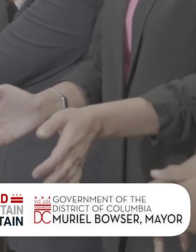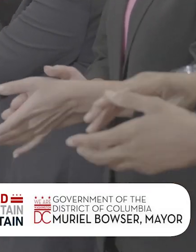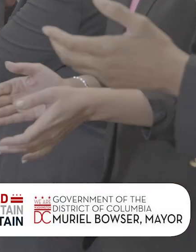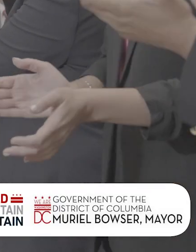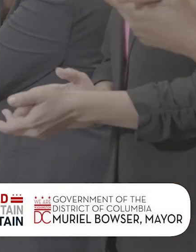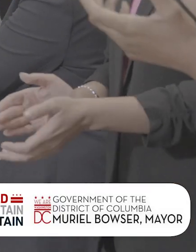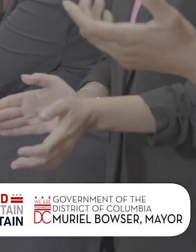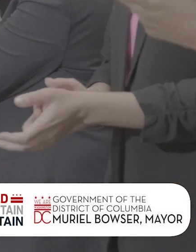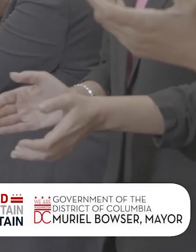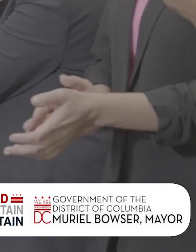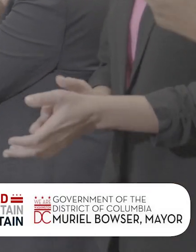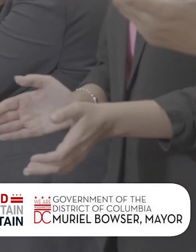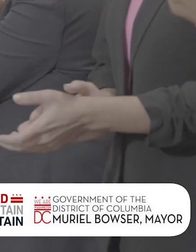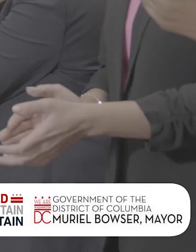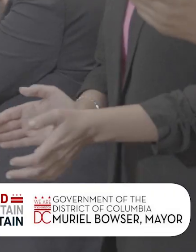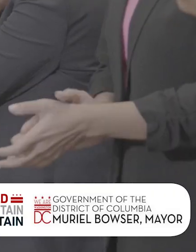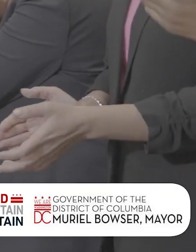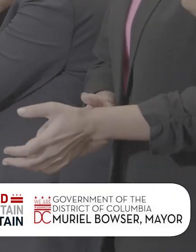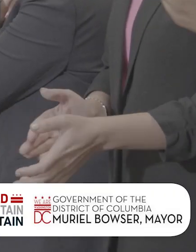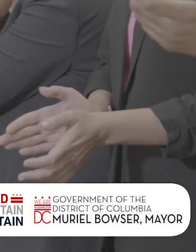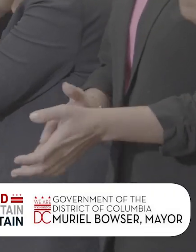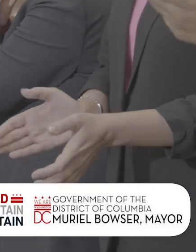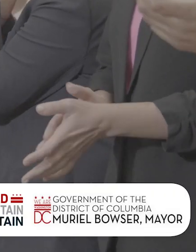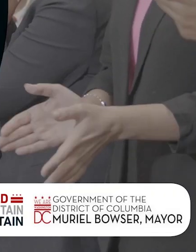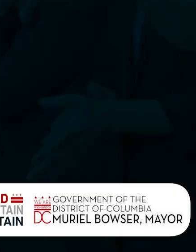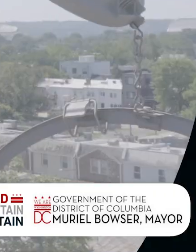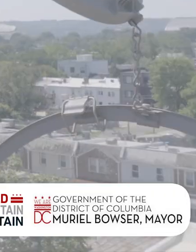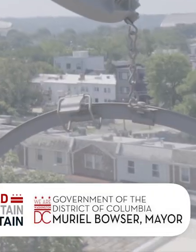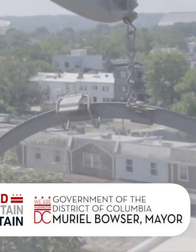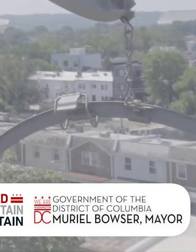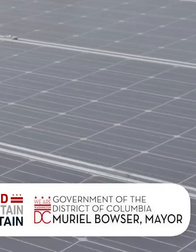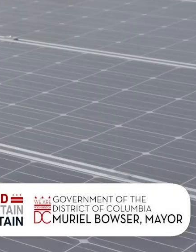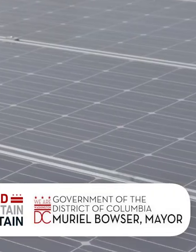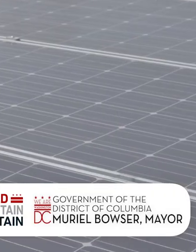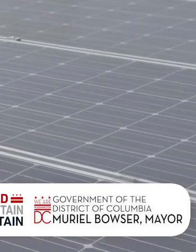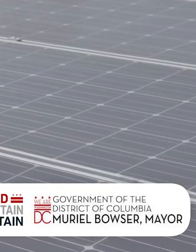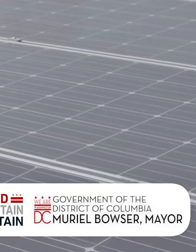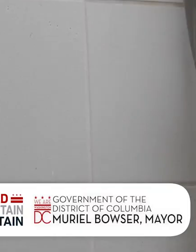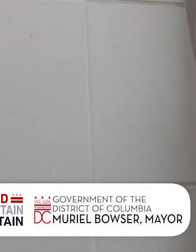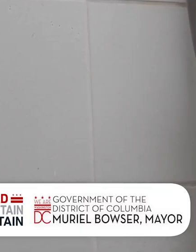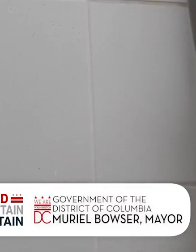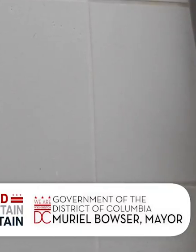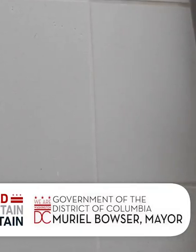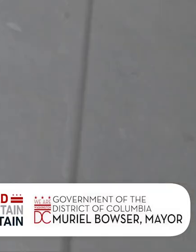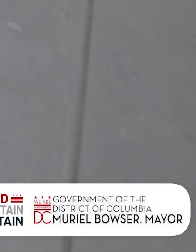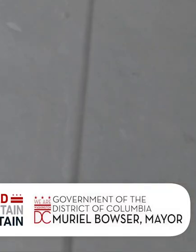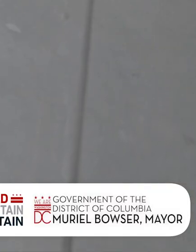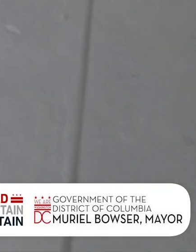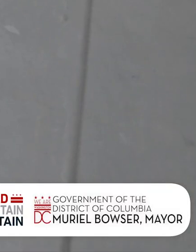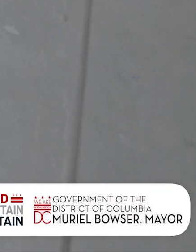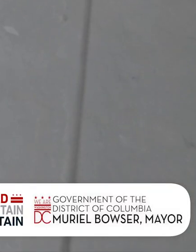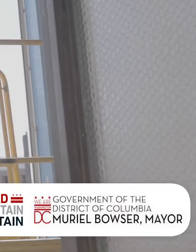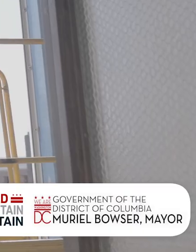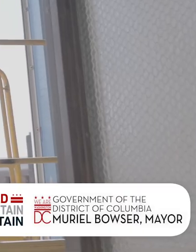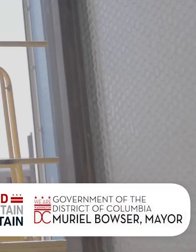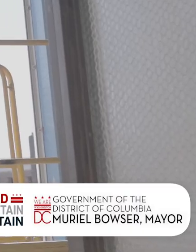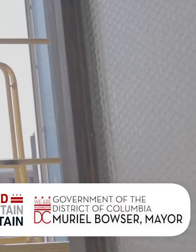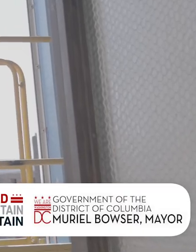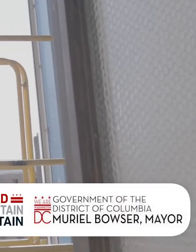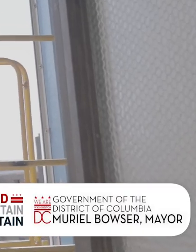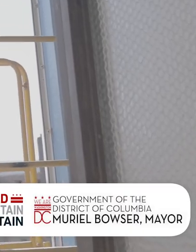had to say something about DGS in a second. As the construction arm of DC government, DGS